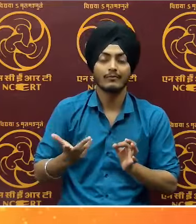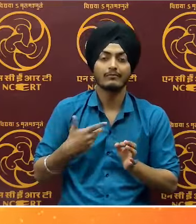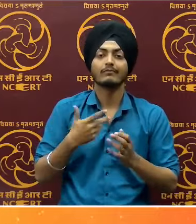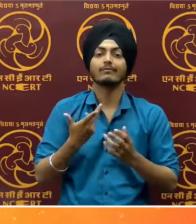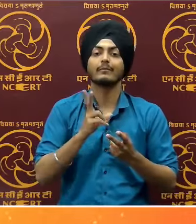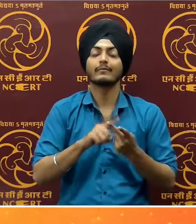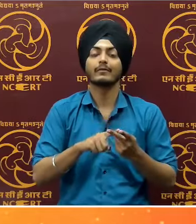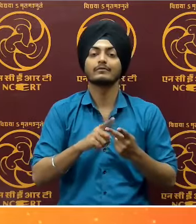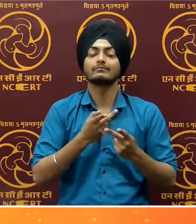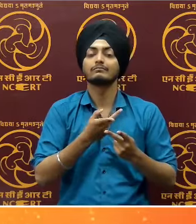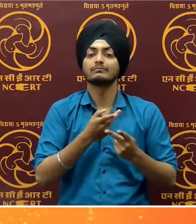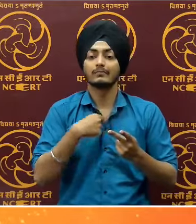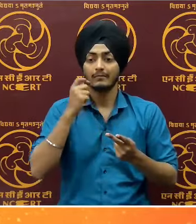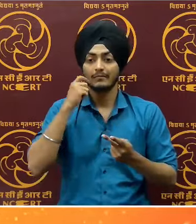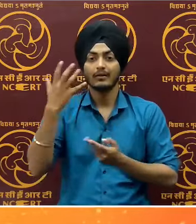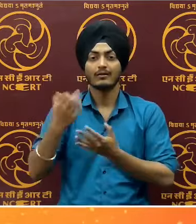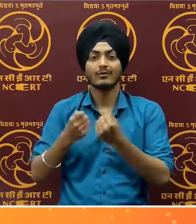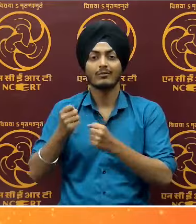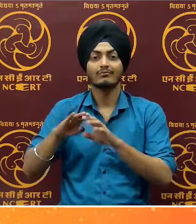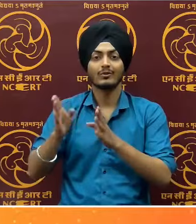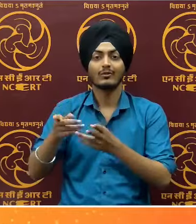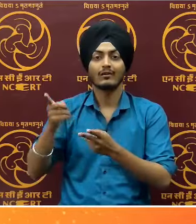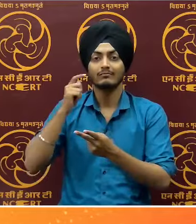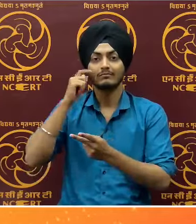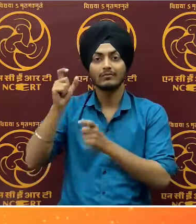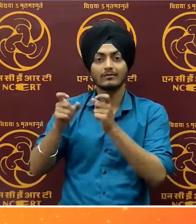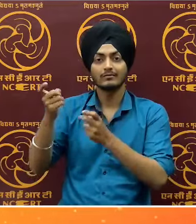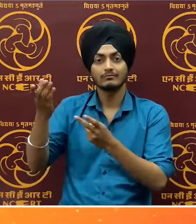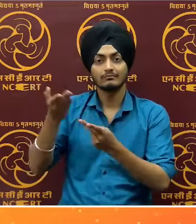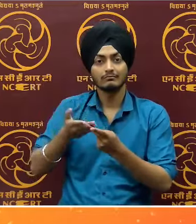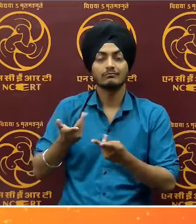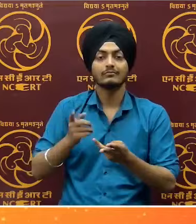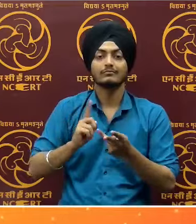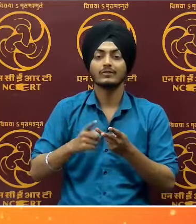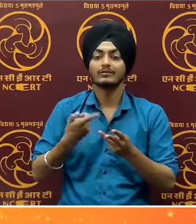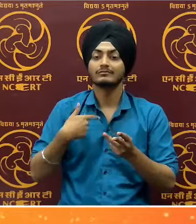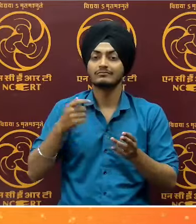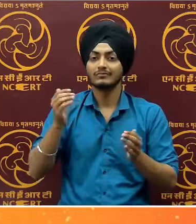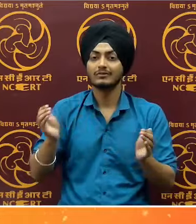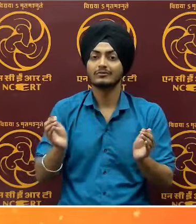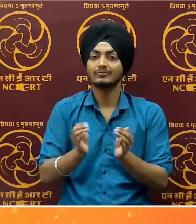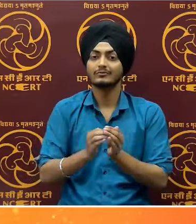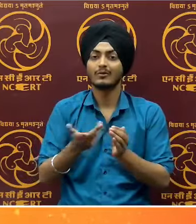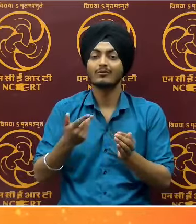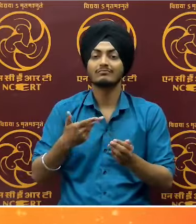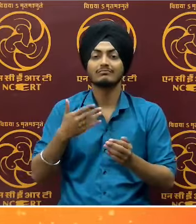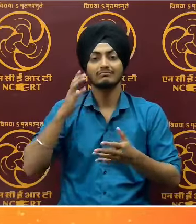the shopkeepers, or the other small scale industry